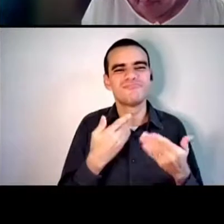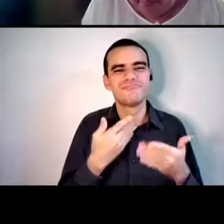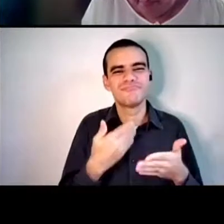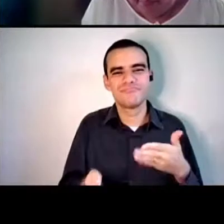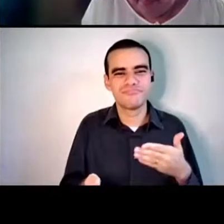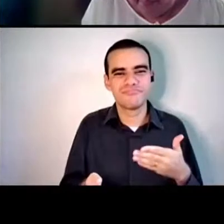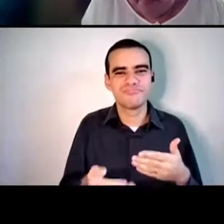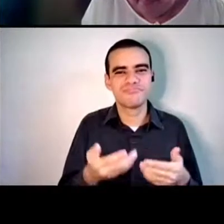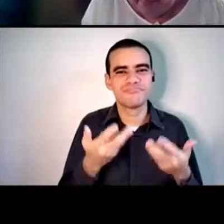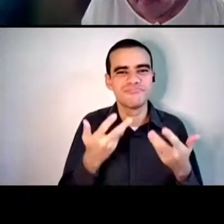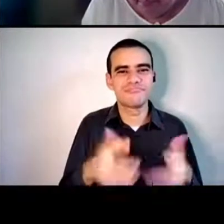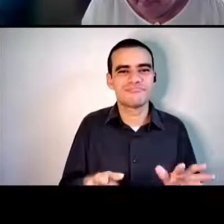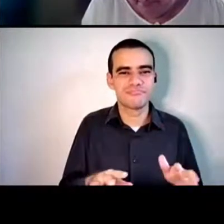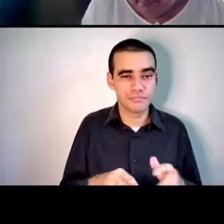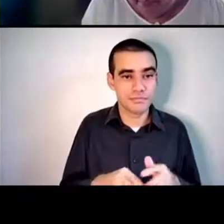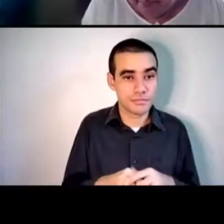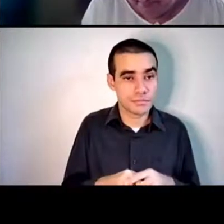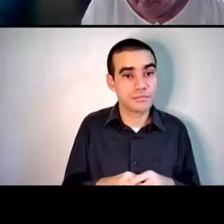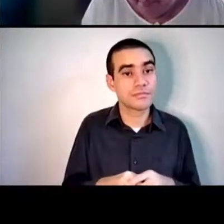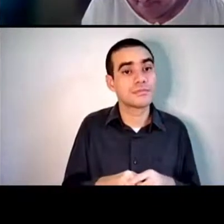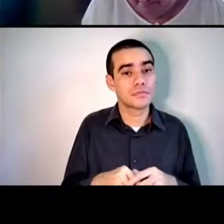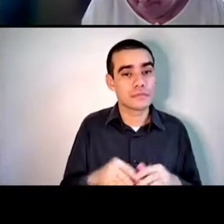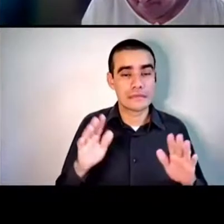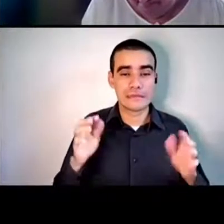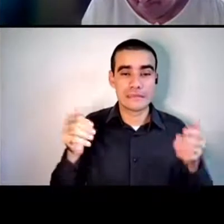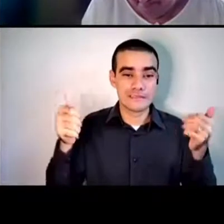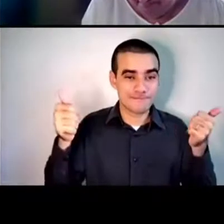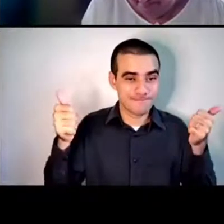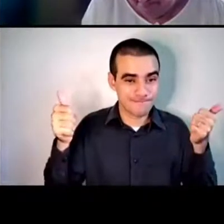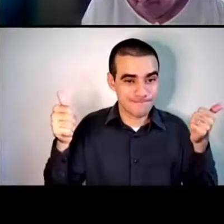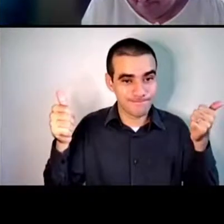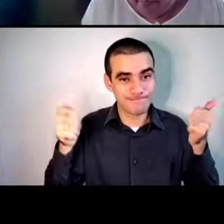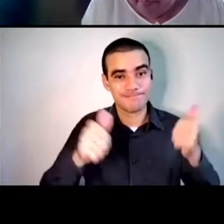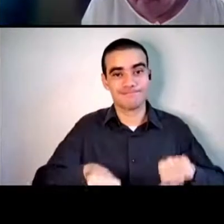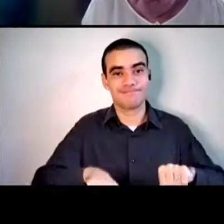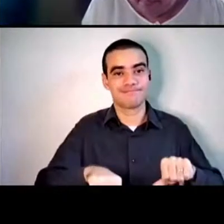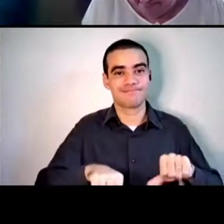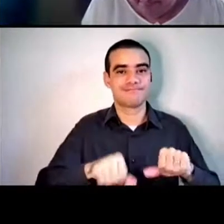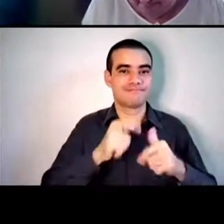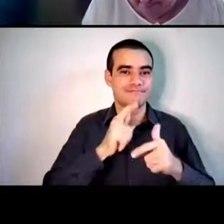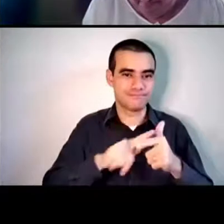lose interest. And this is a tragedy